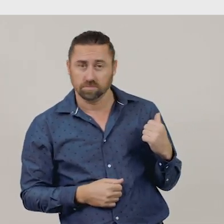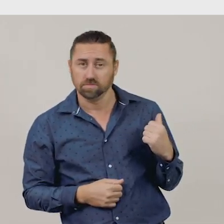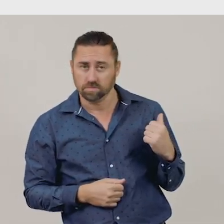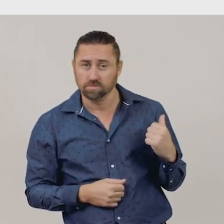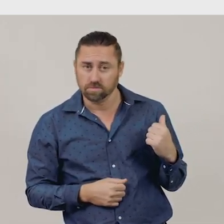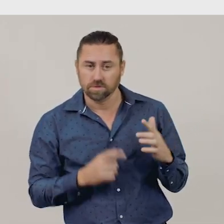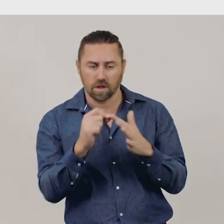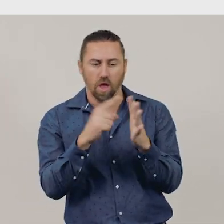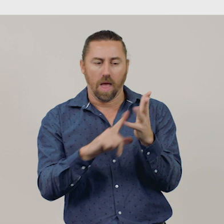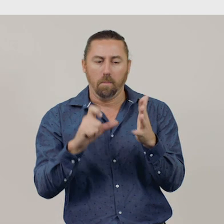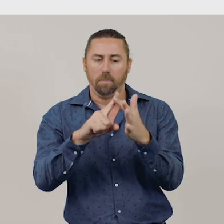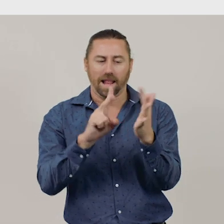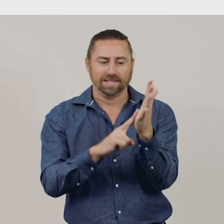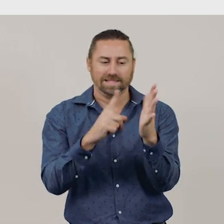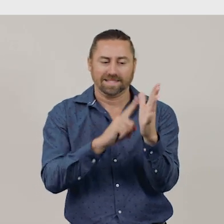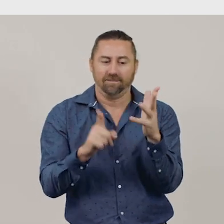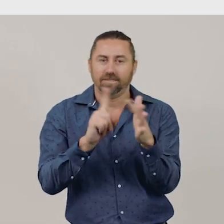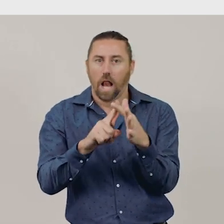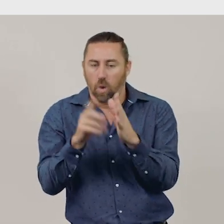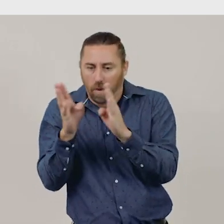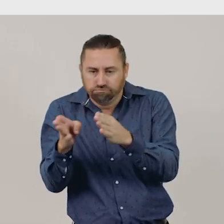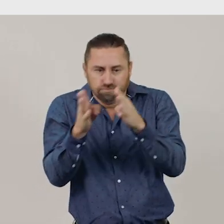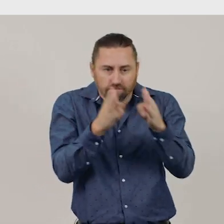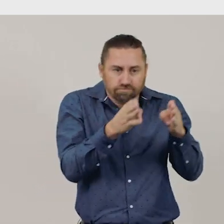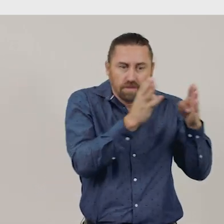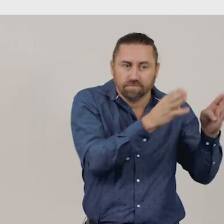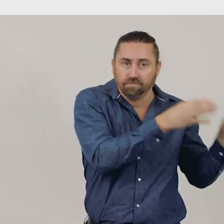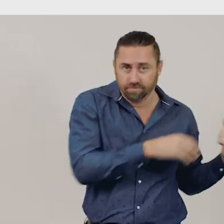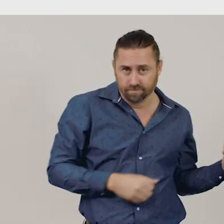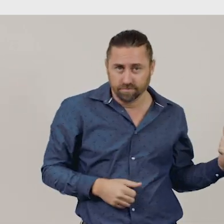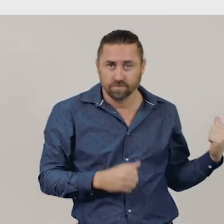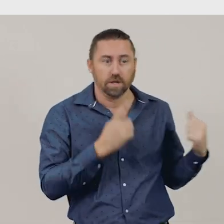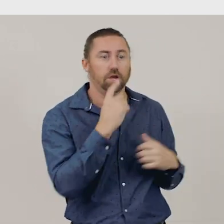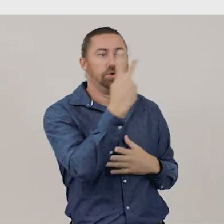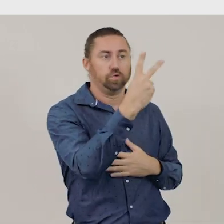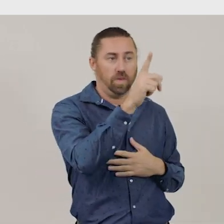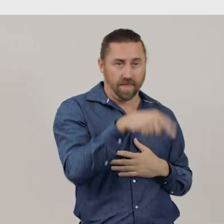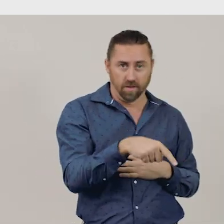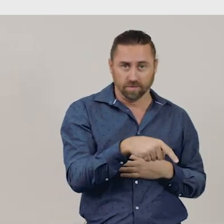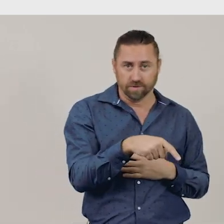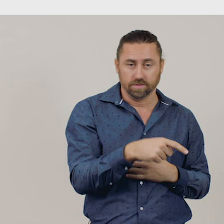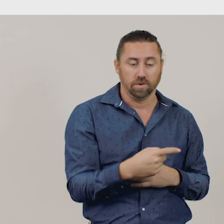place value parts vertically on our page. So we end up with